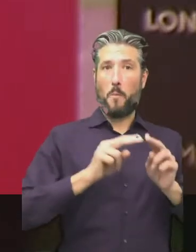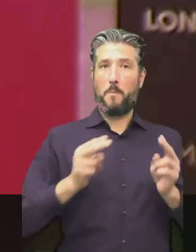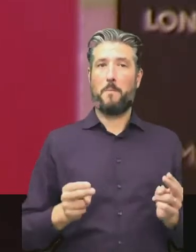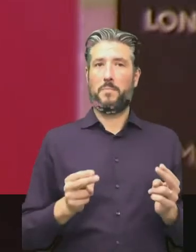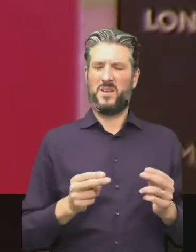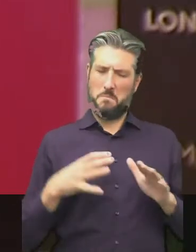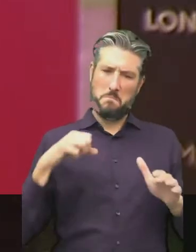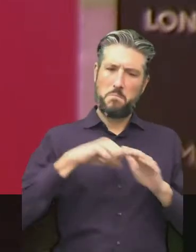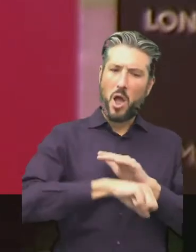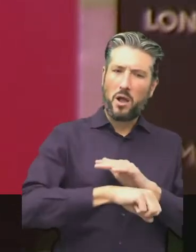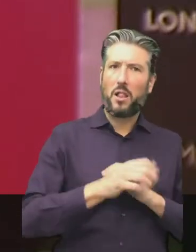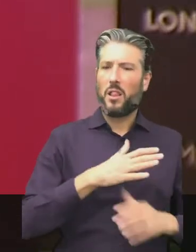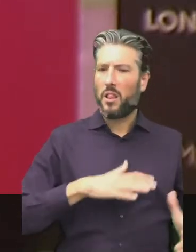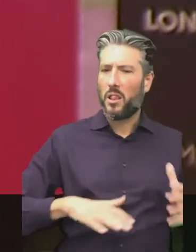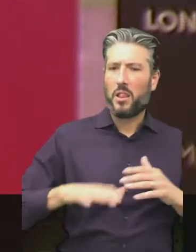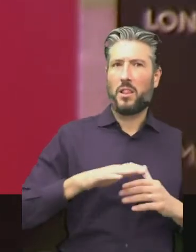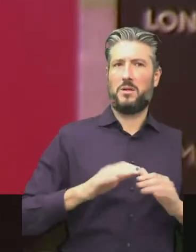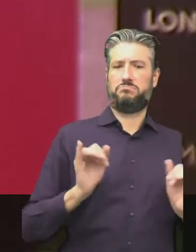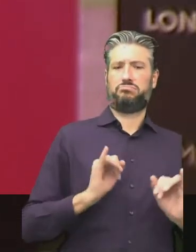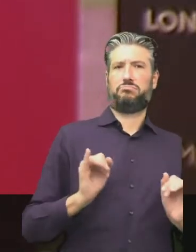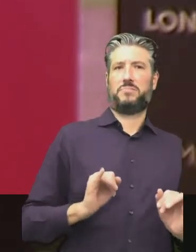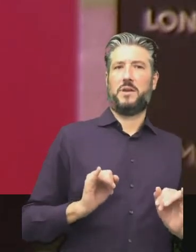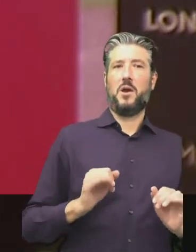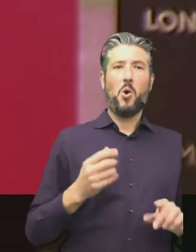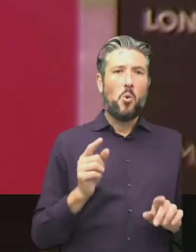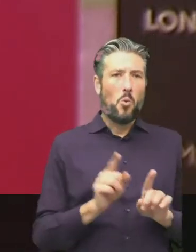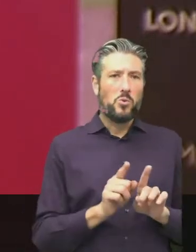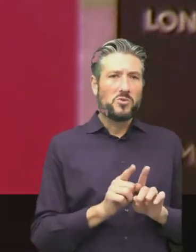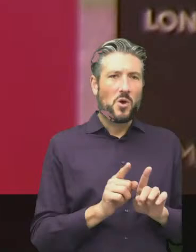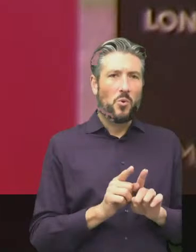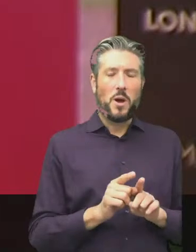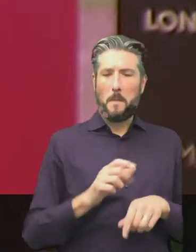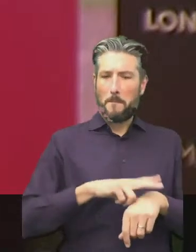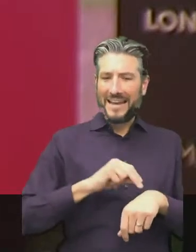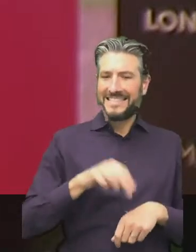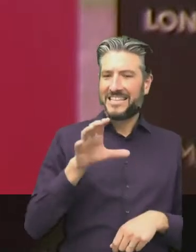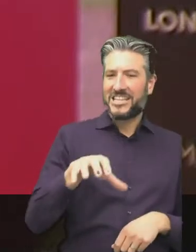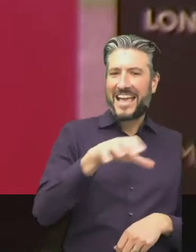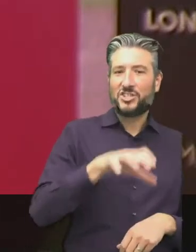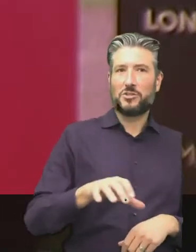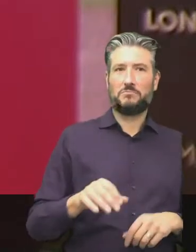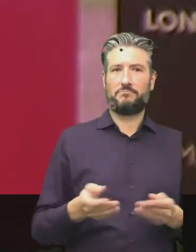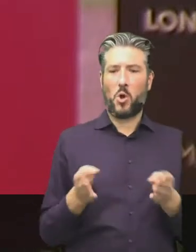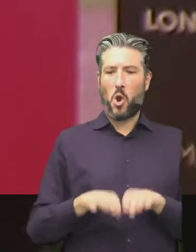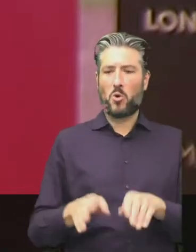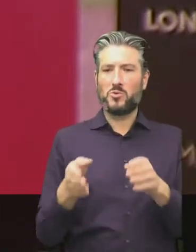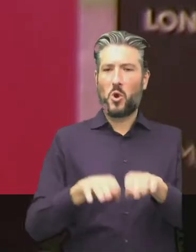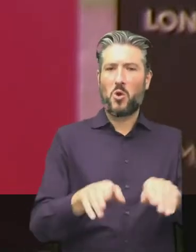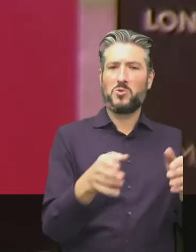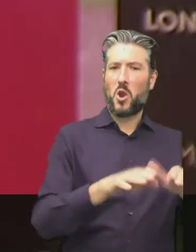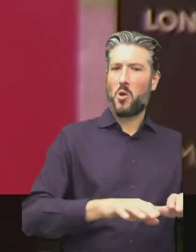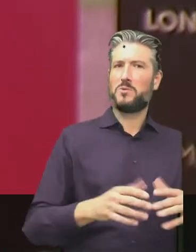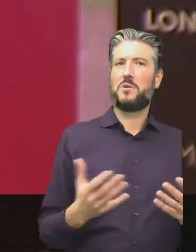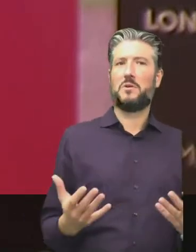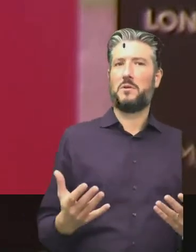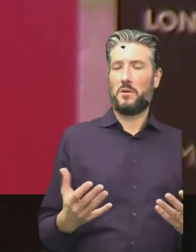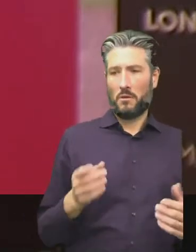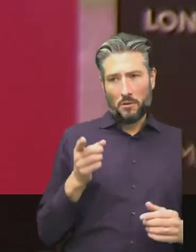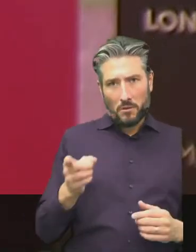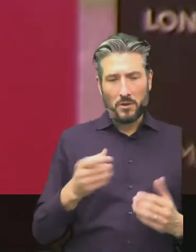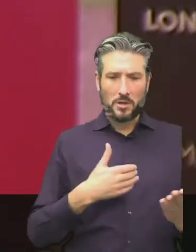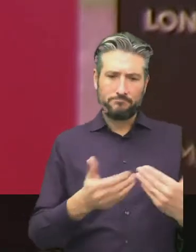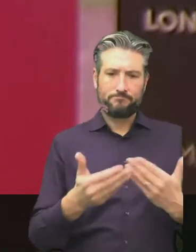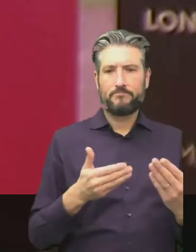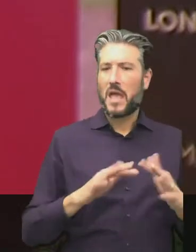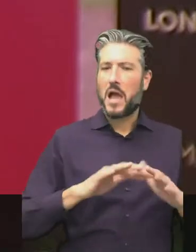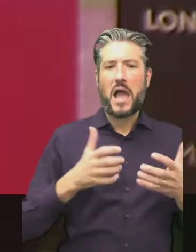across London have also been closed. What does the Mayor and the London Assembly intend to do about it? Thank